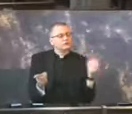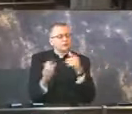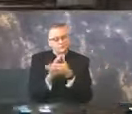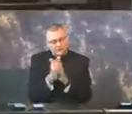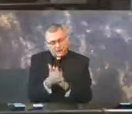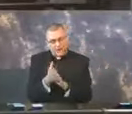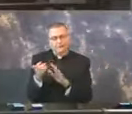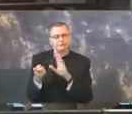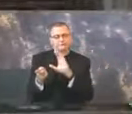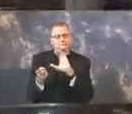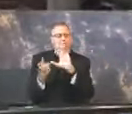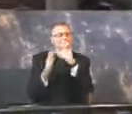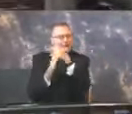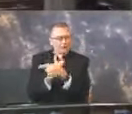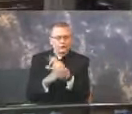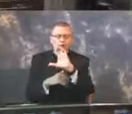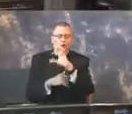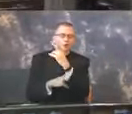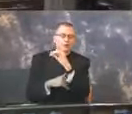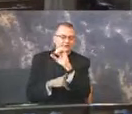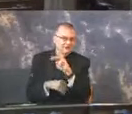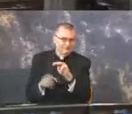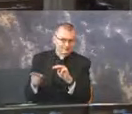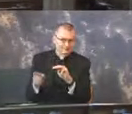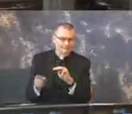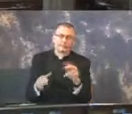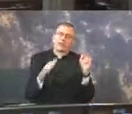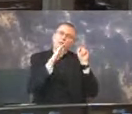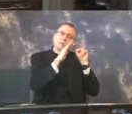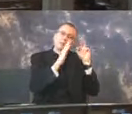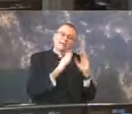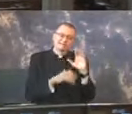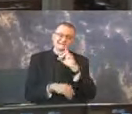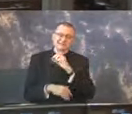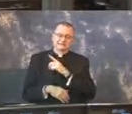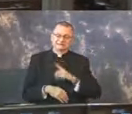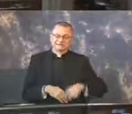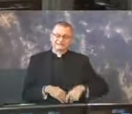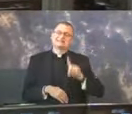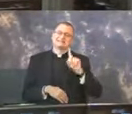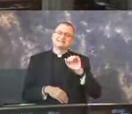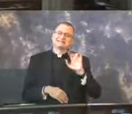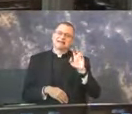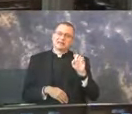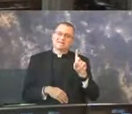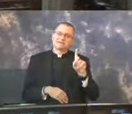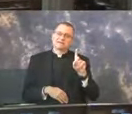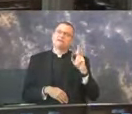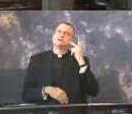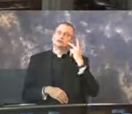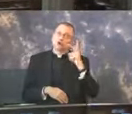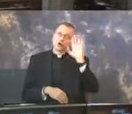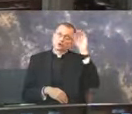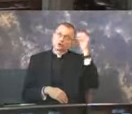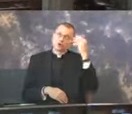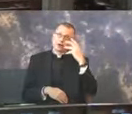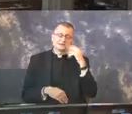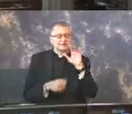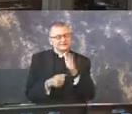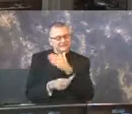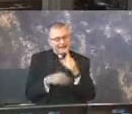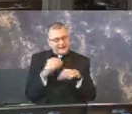chrism. In the spirit of prophecy, David foresaw the sacraments of your grace and sang of the oil that